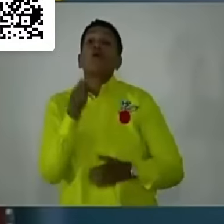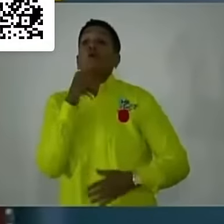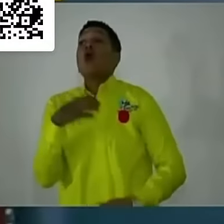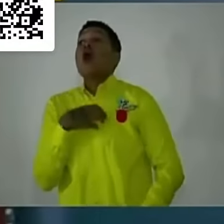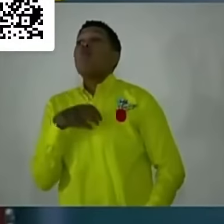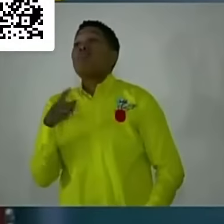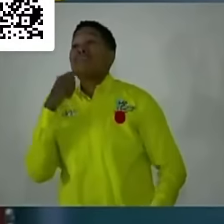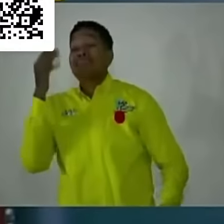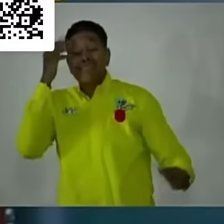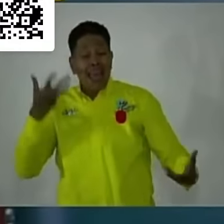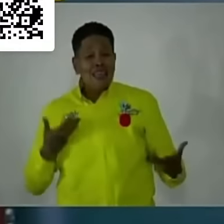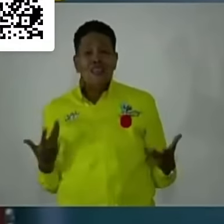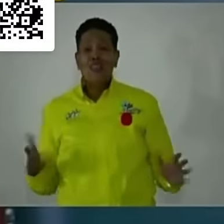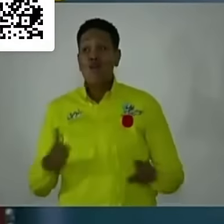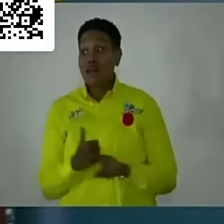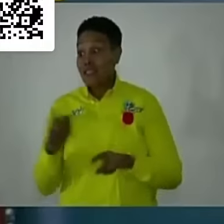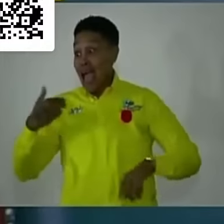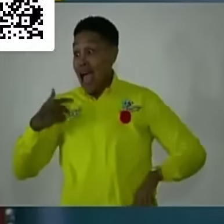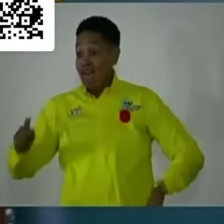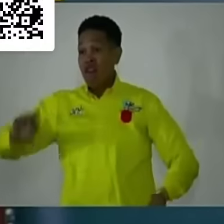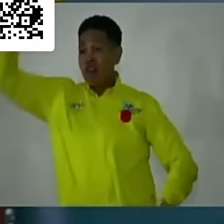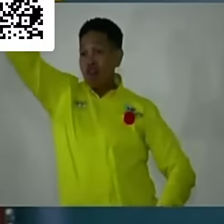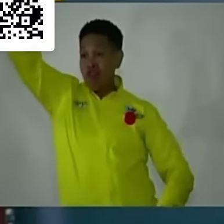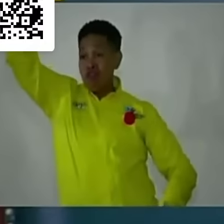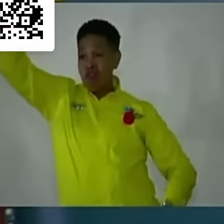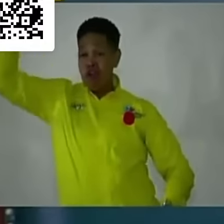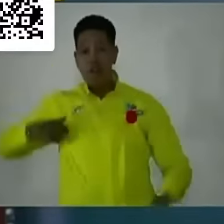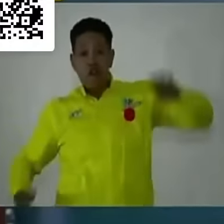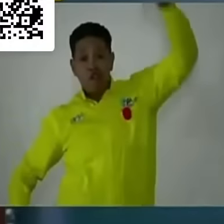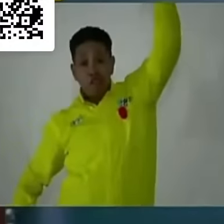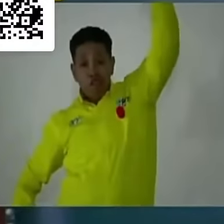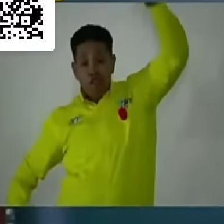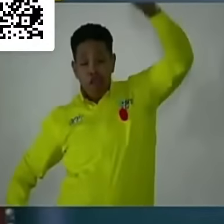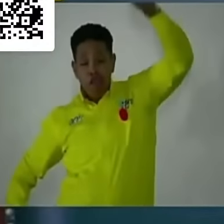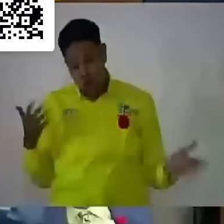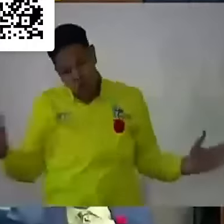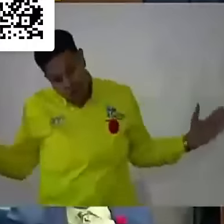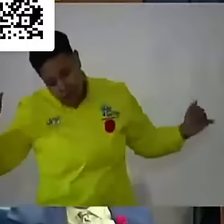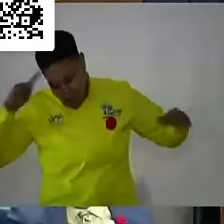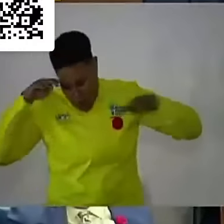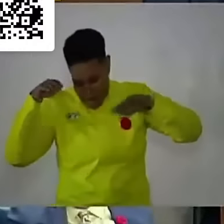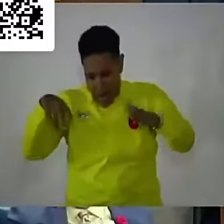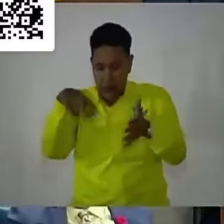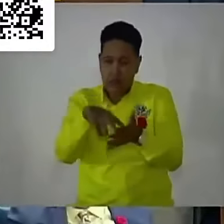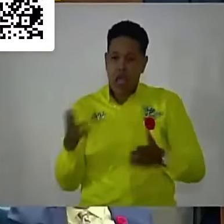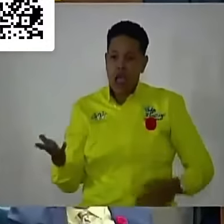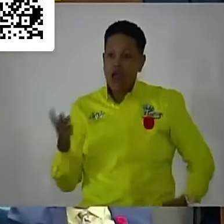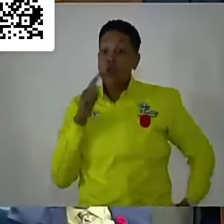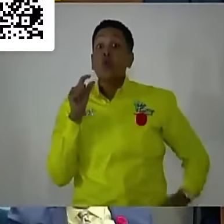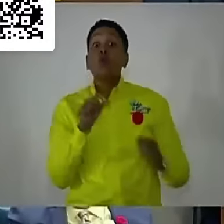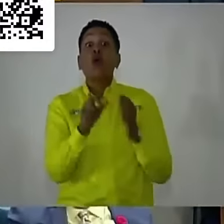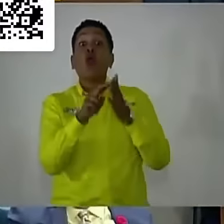that they don't want to be having to raise their hands, it is the reason why we reverted to the exact wording of the standing order, which is